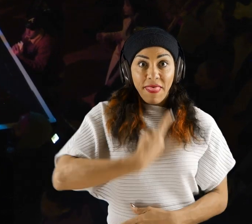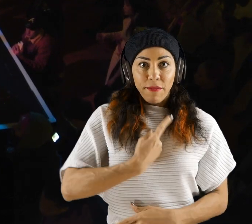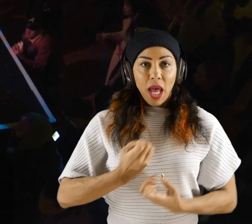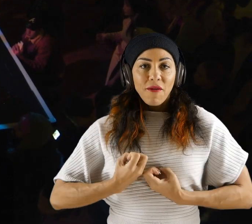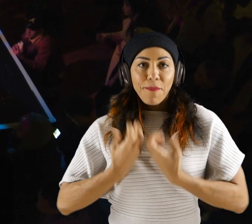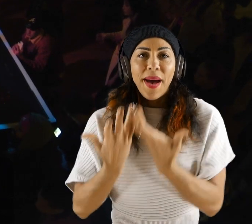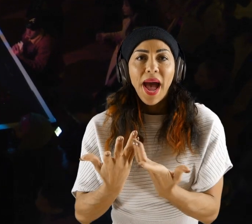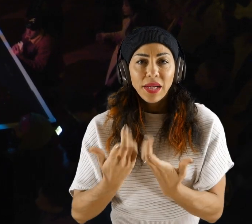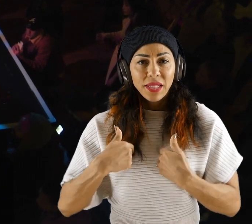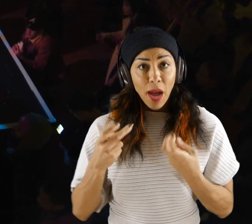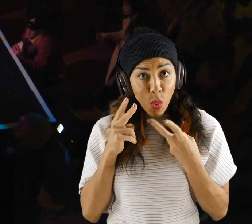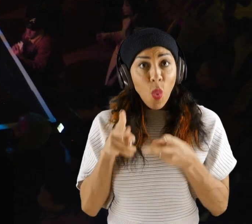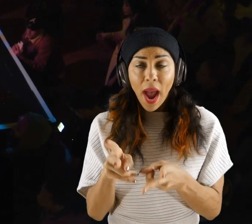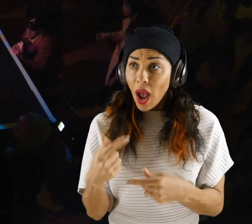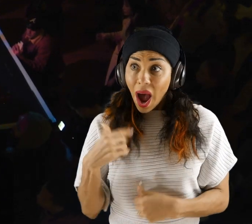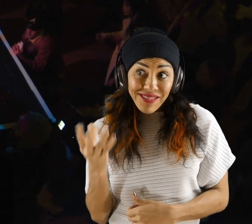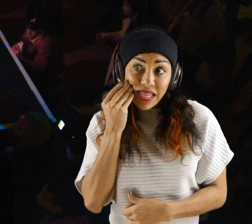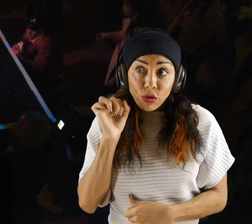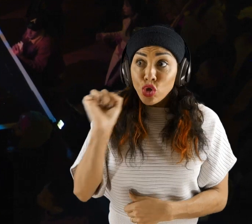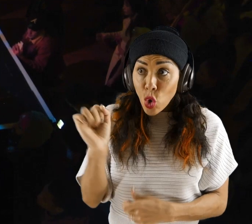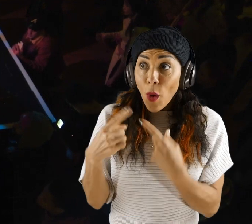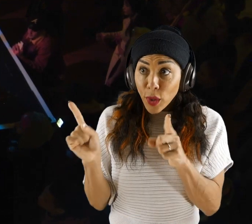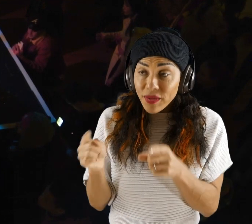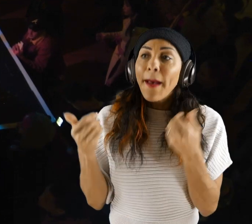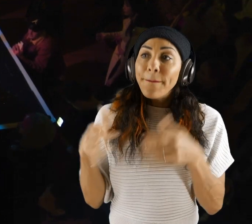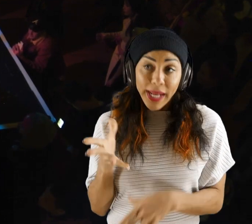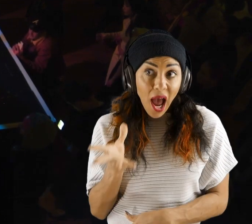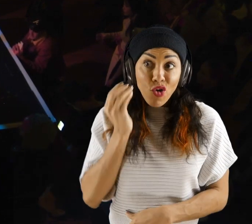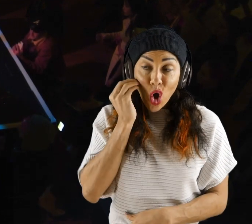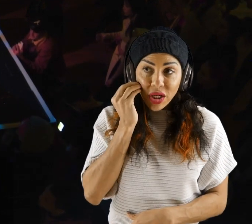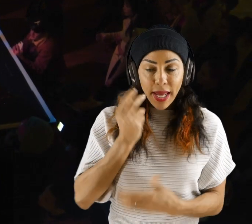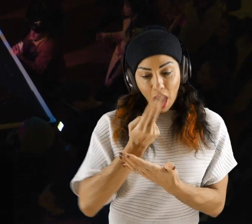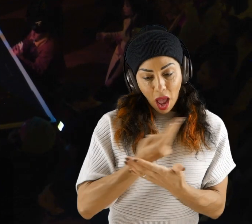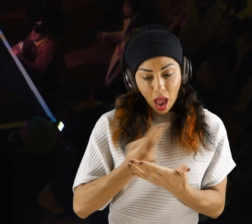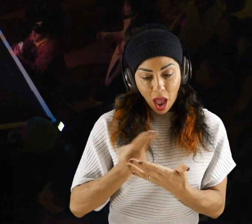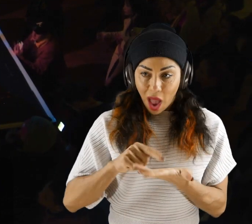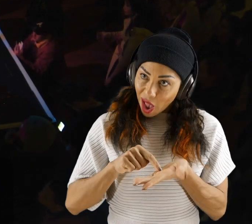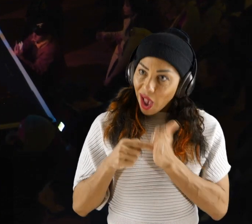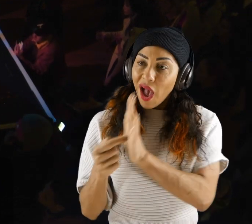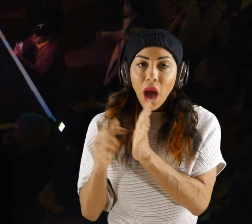that I listened to the music, I heard it, and yeah, like having an actual proper exchange. And I think that's like mad important in